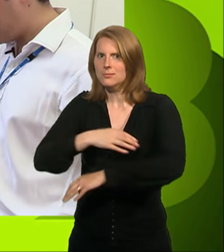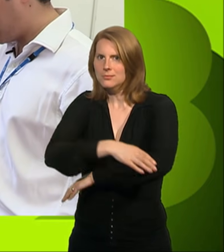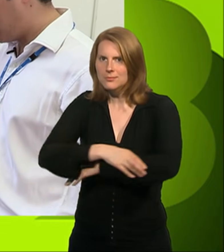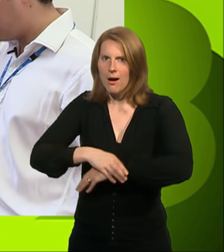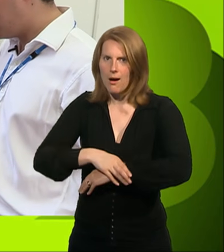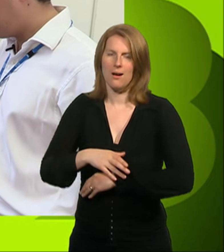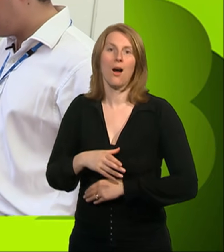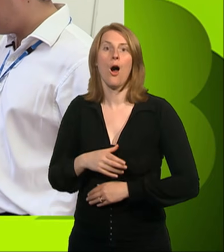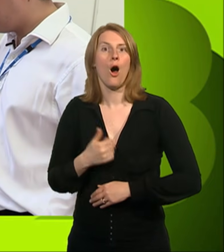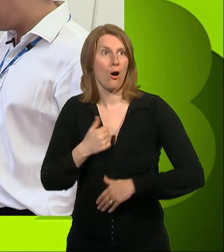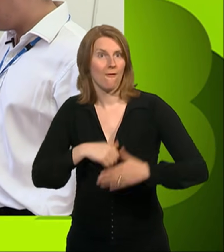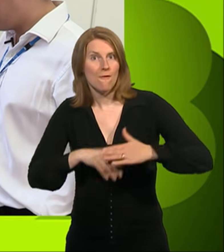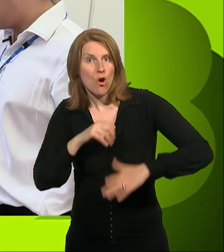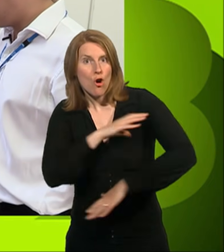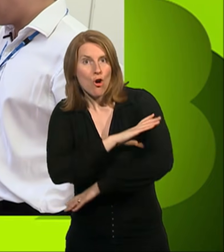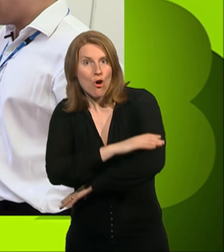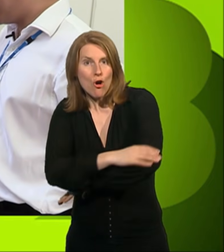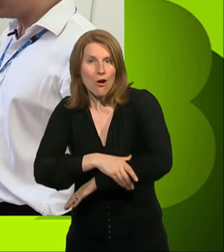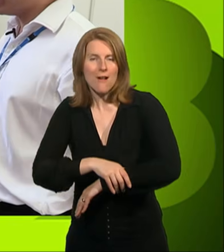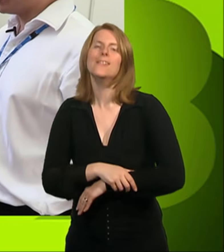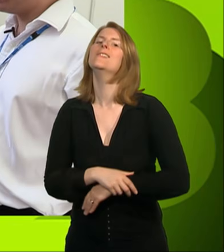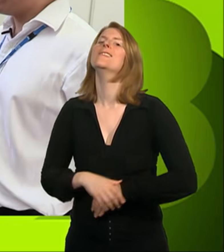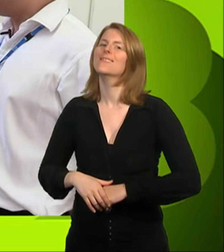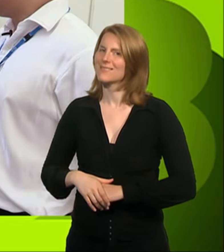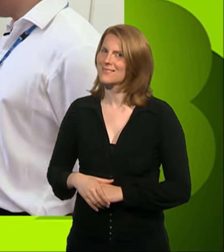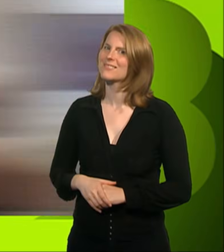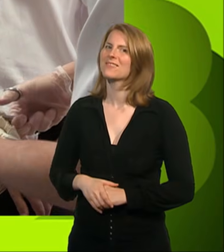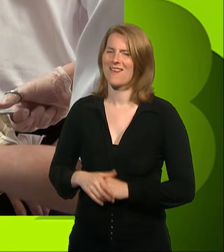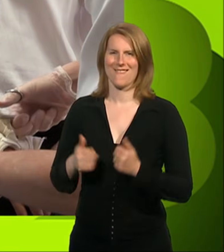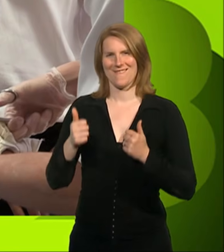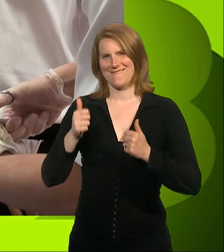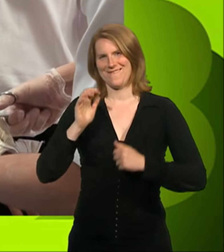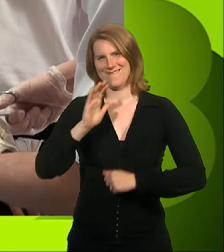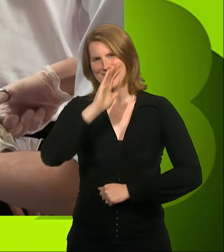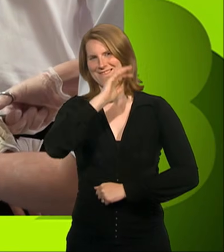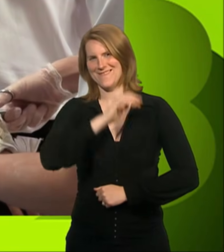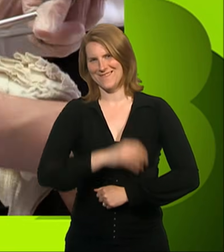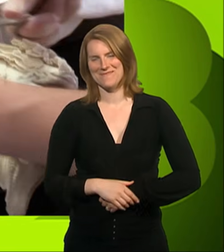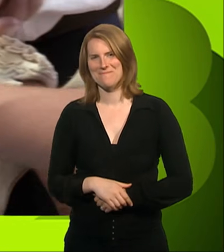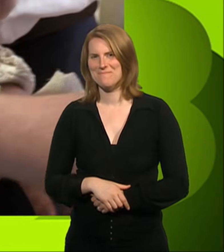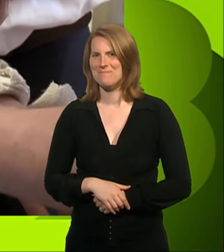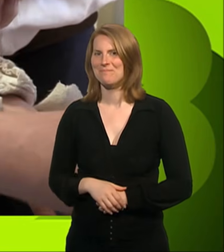Full cast today. Oh, yeah. High five, Doc. Yeah, Come on, right. don't be shy.